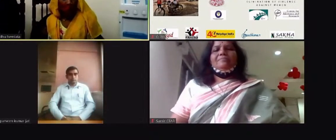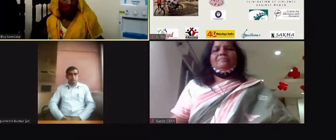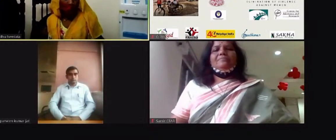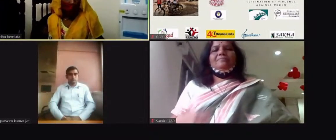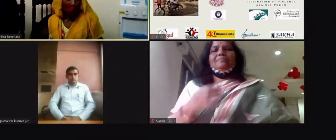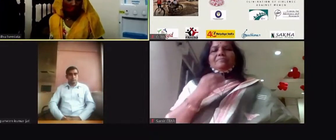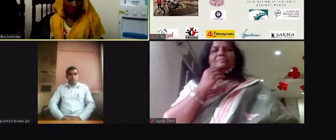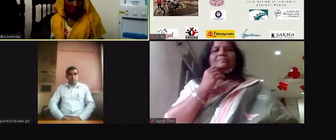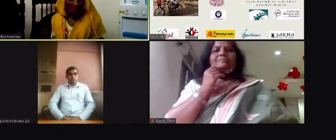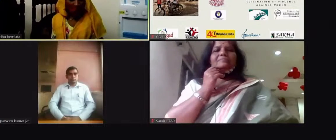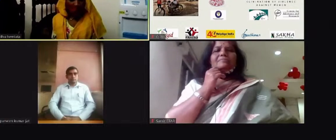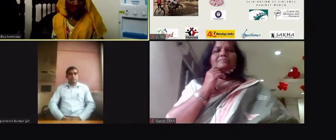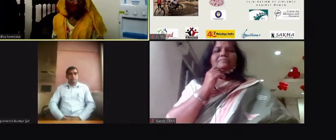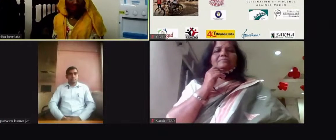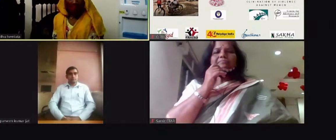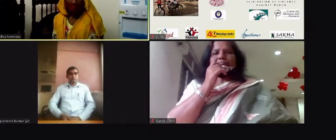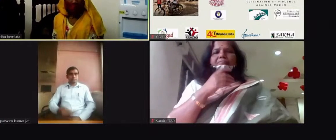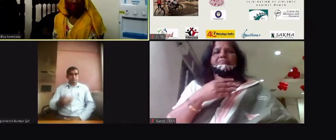Asha ji, please.